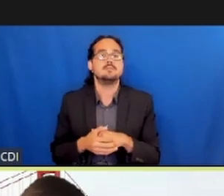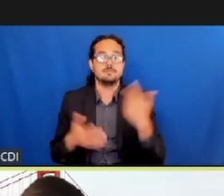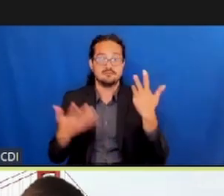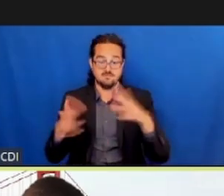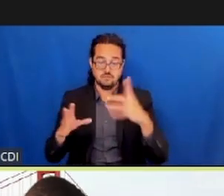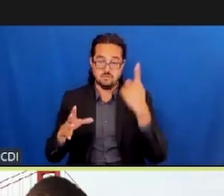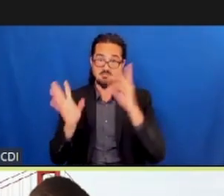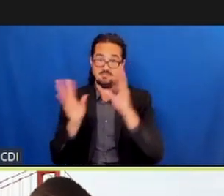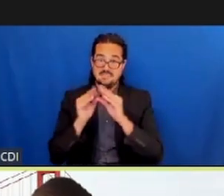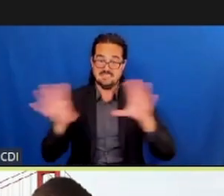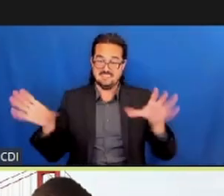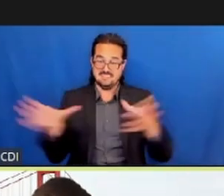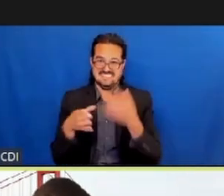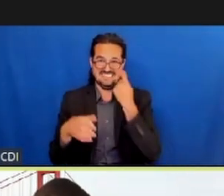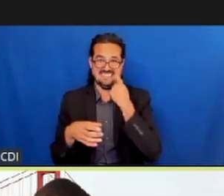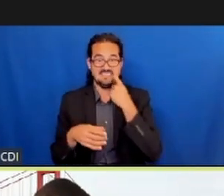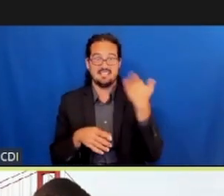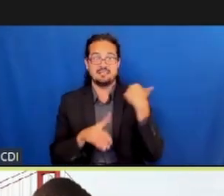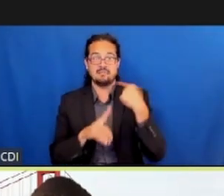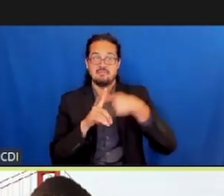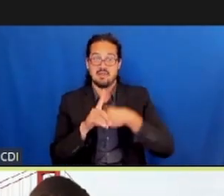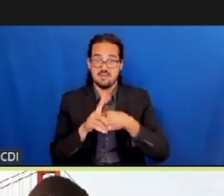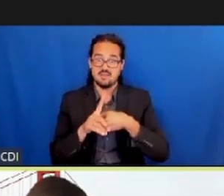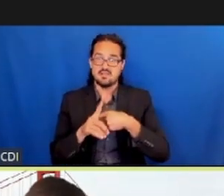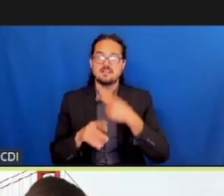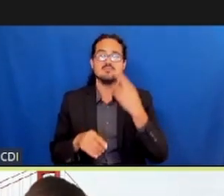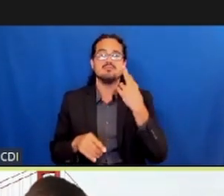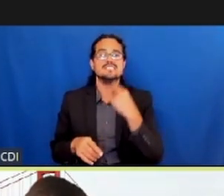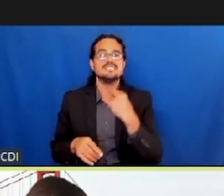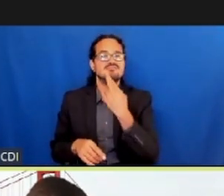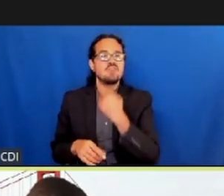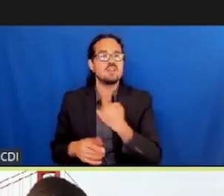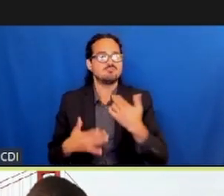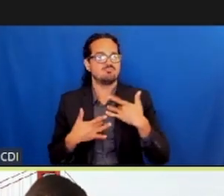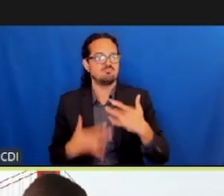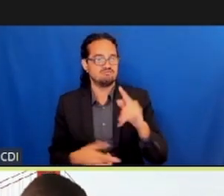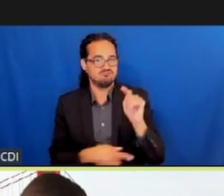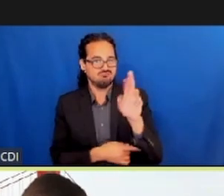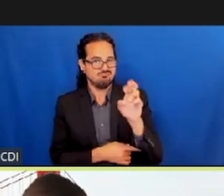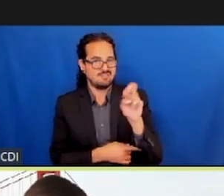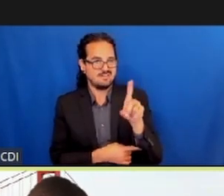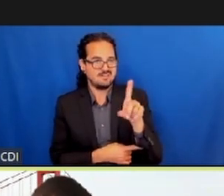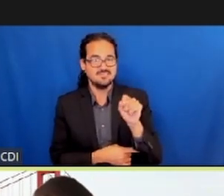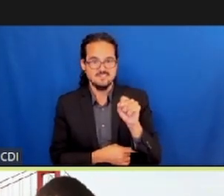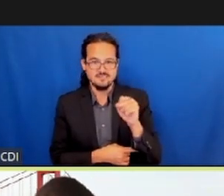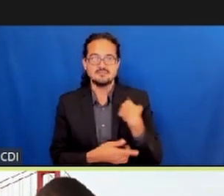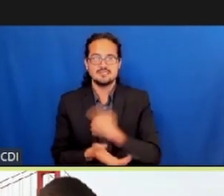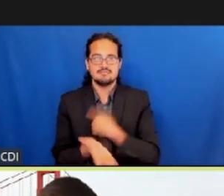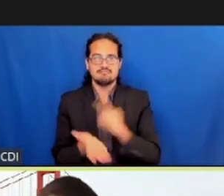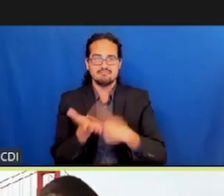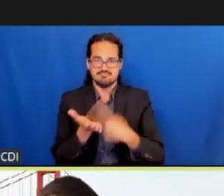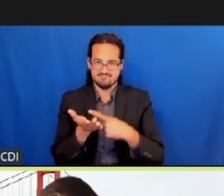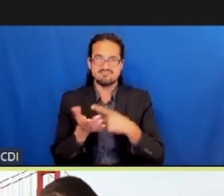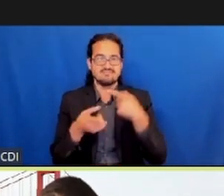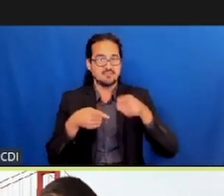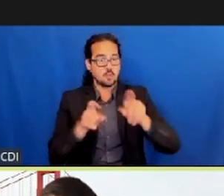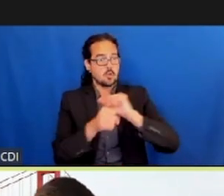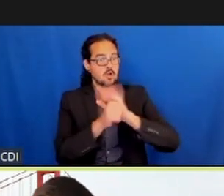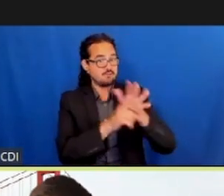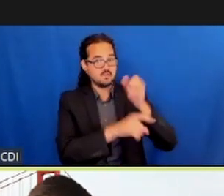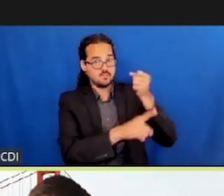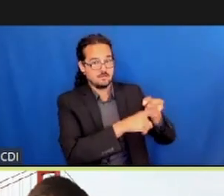pandemic, and those changes are continuing to improve their development. How can we act as policymakers